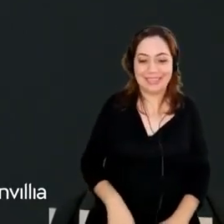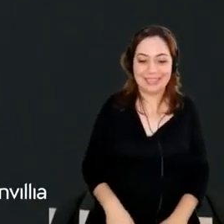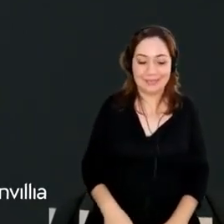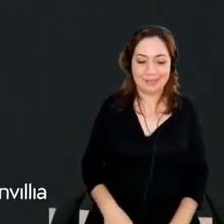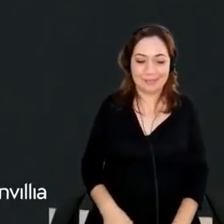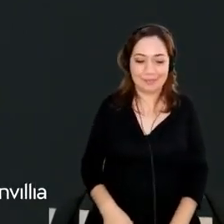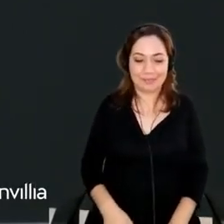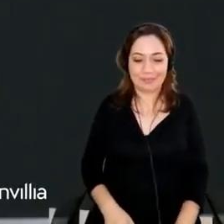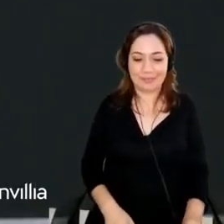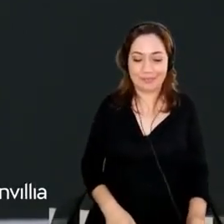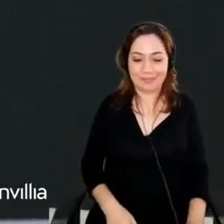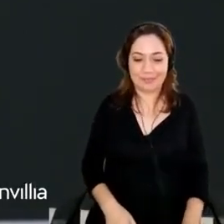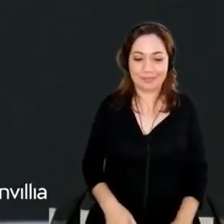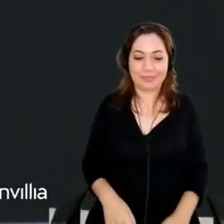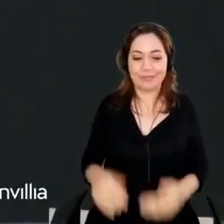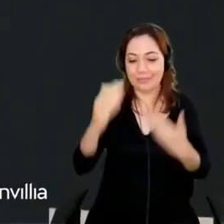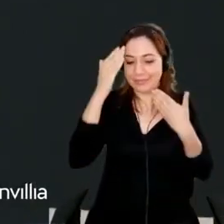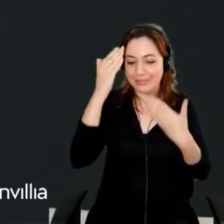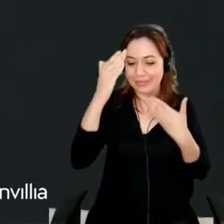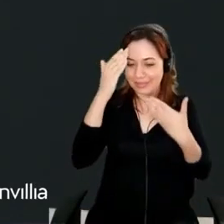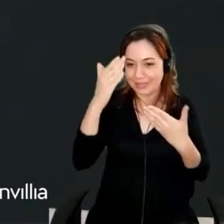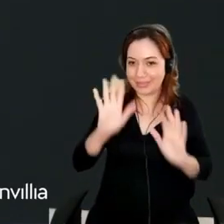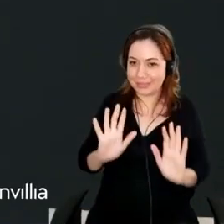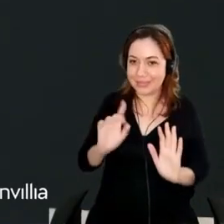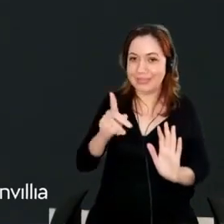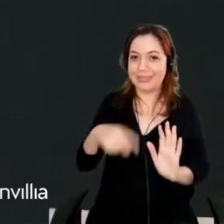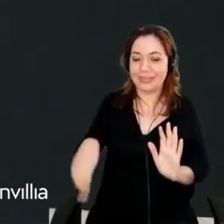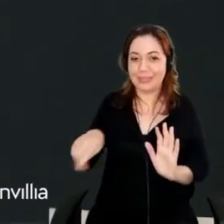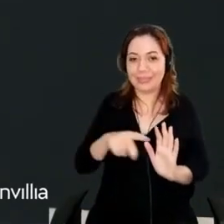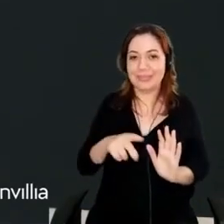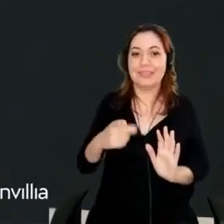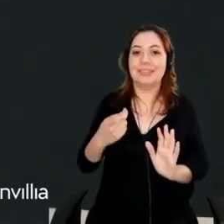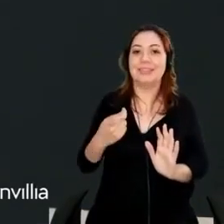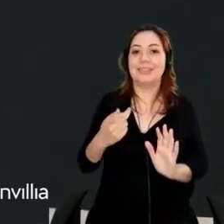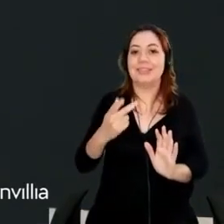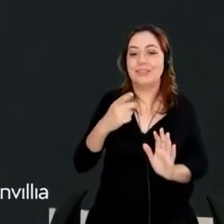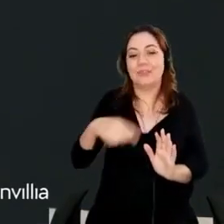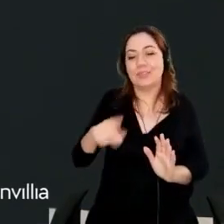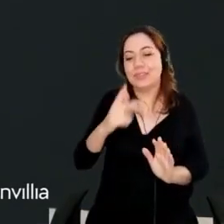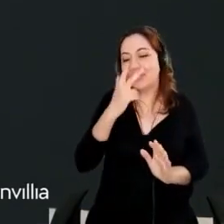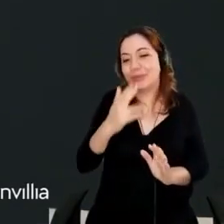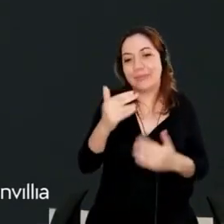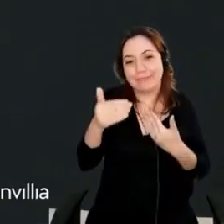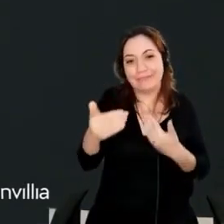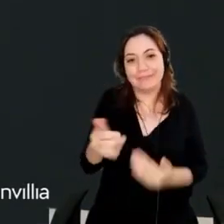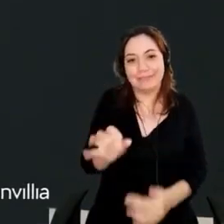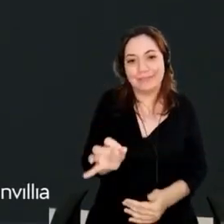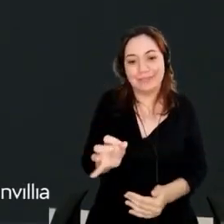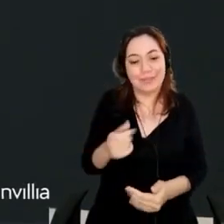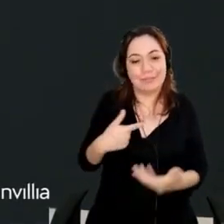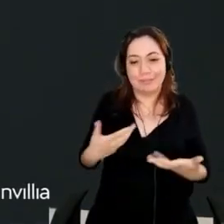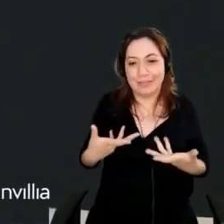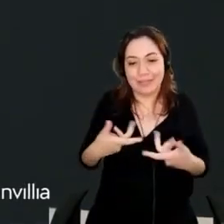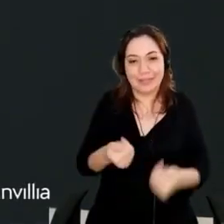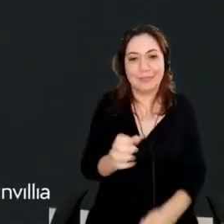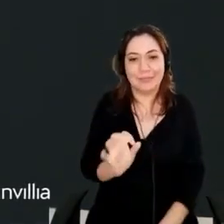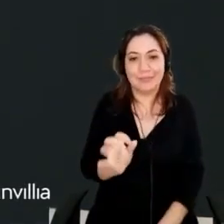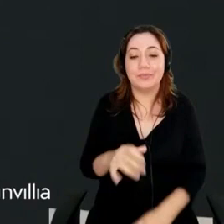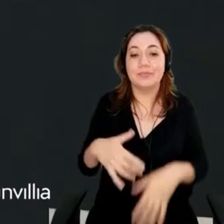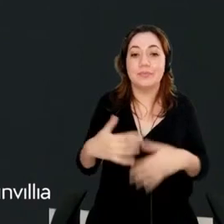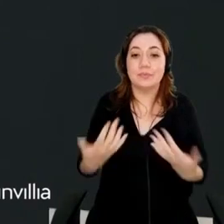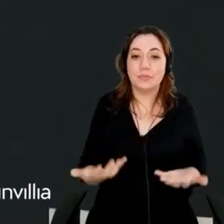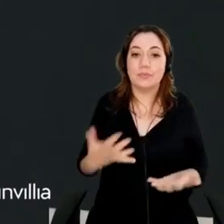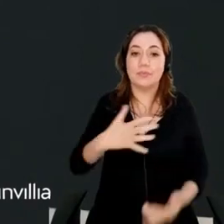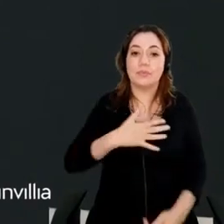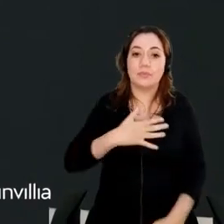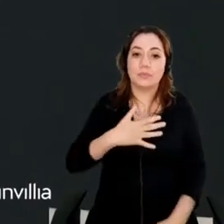So thank you very much. Everybody made me feel very welcome yesterday. So I'm a managing director at Sun